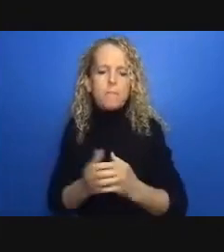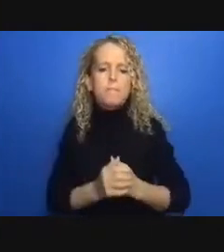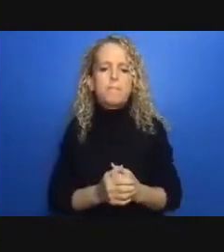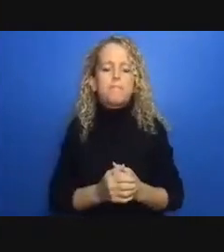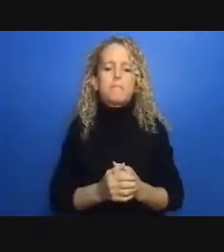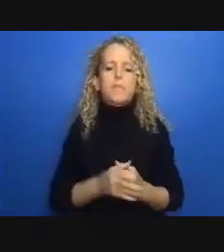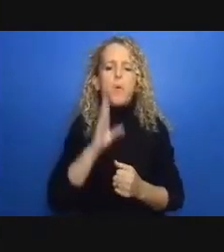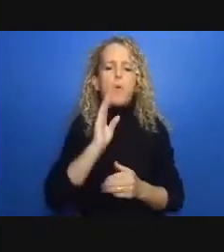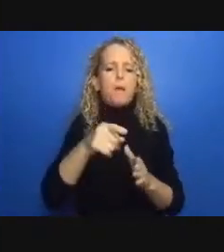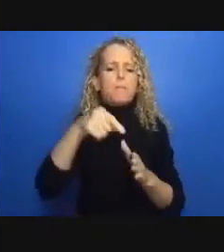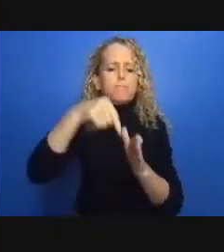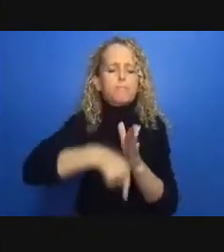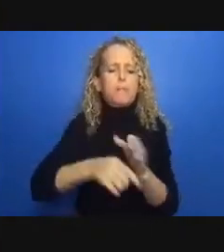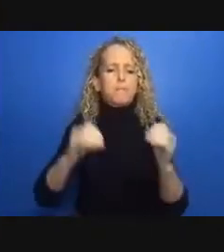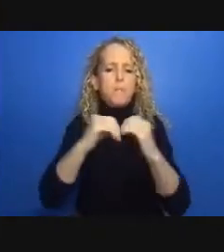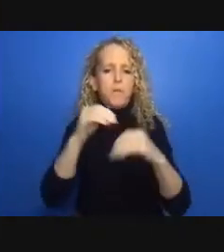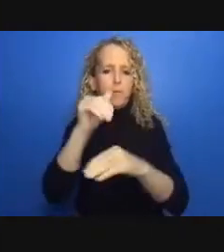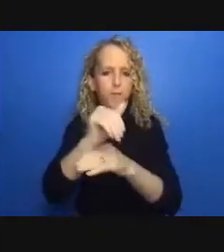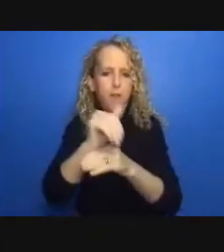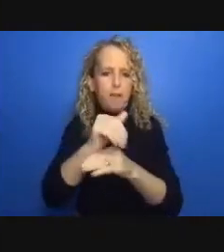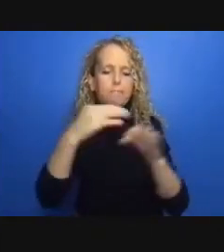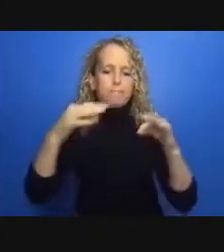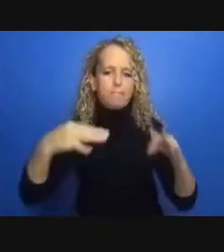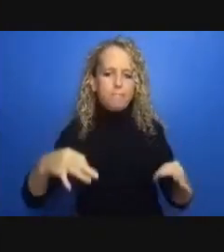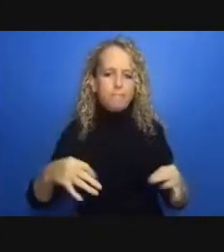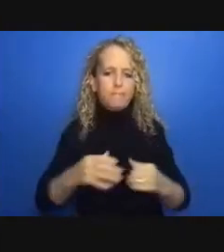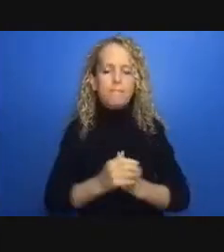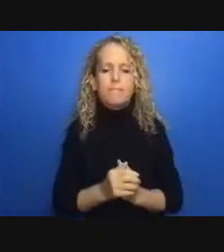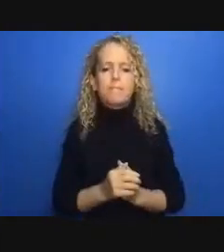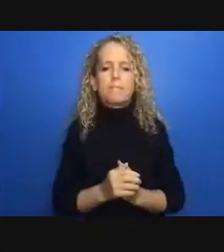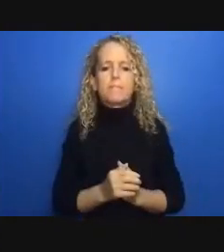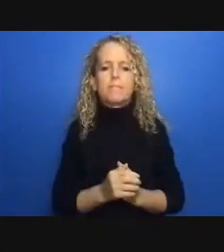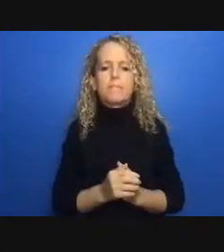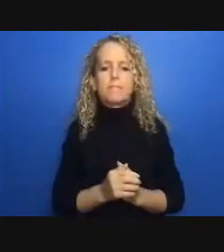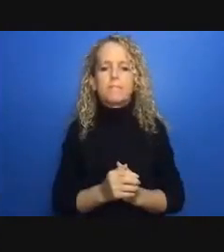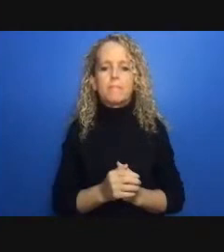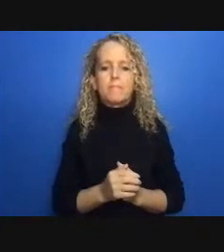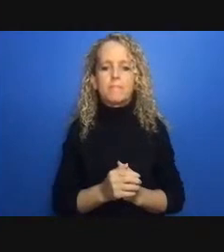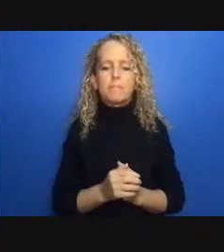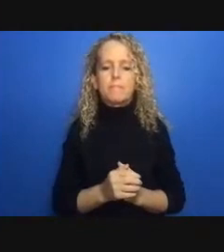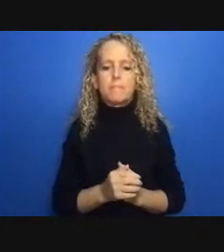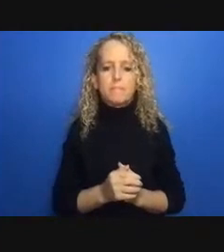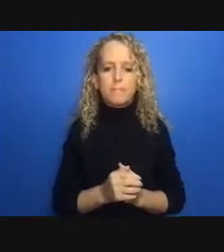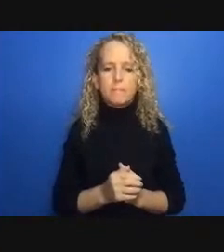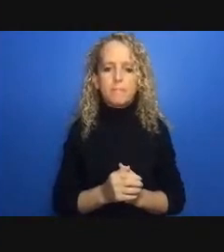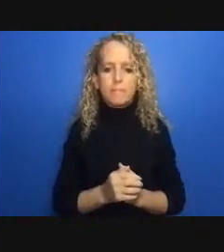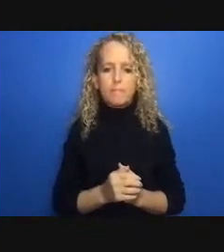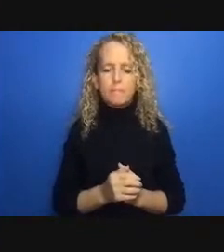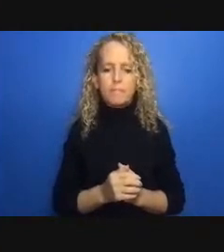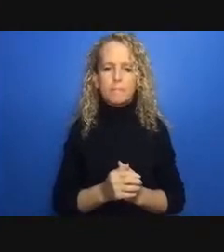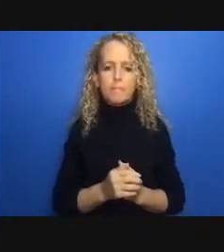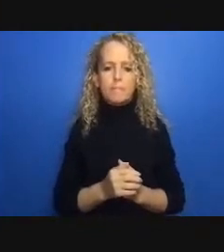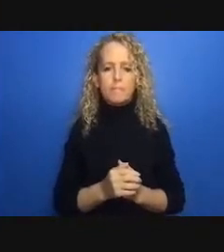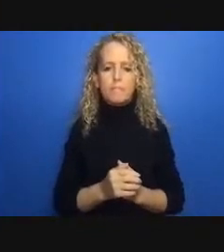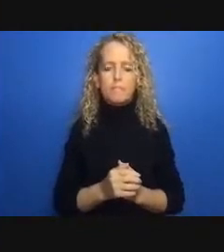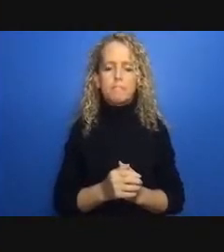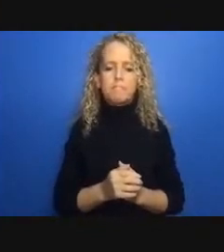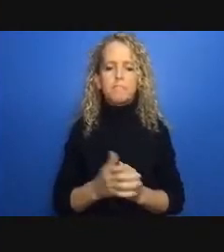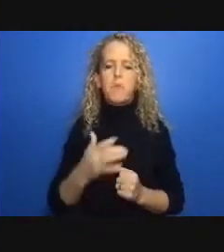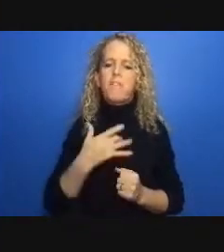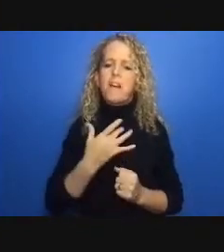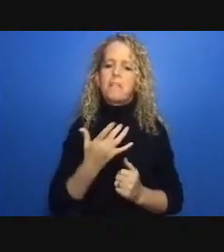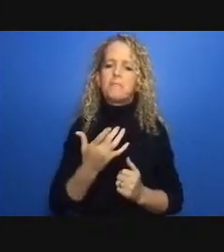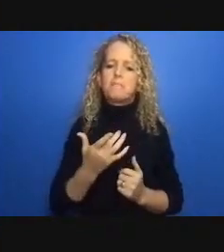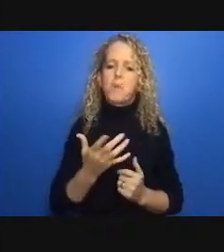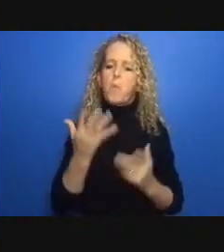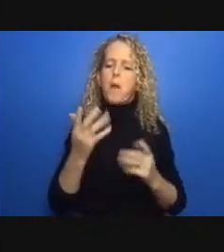So one way that I thought we could approach this a little differently, and how I thought it needed to be done a little differently,